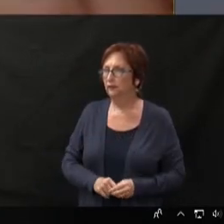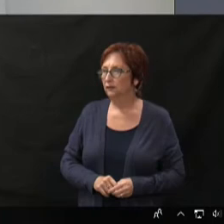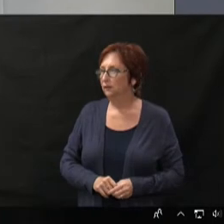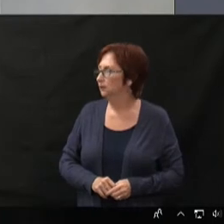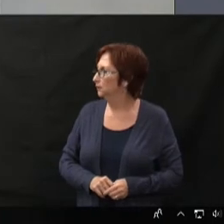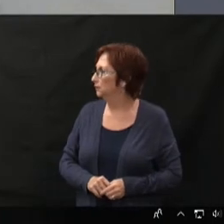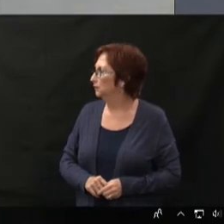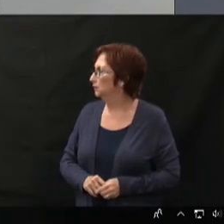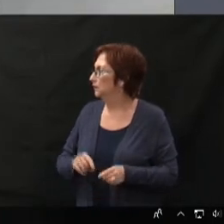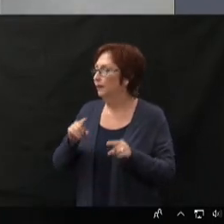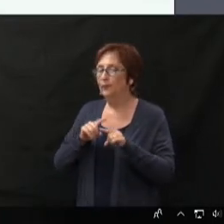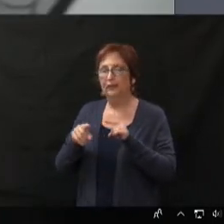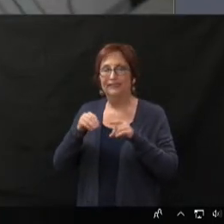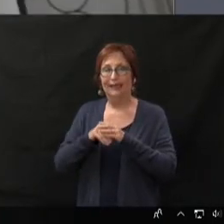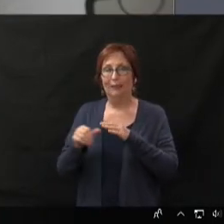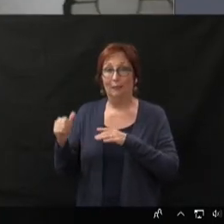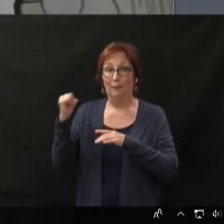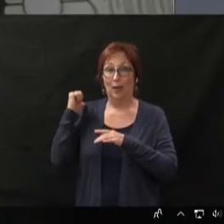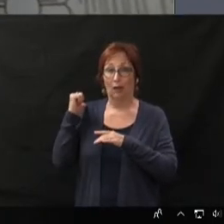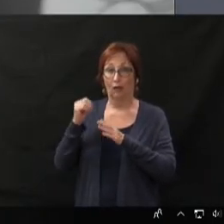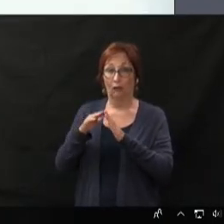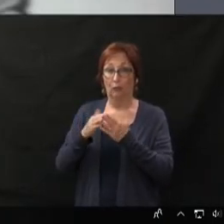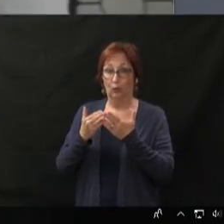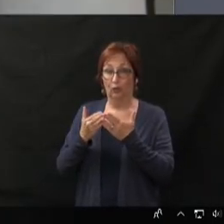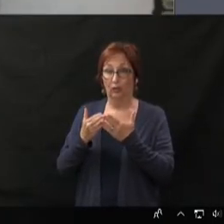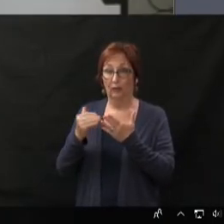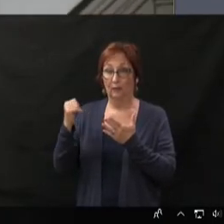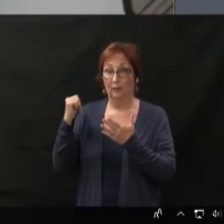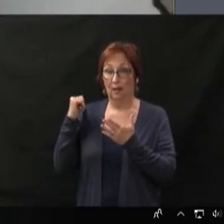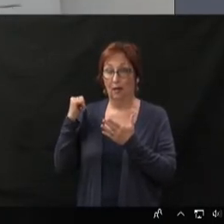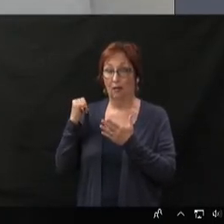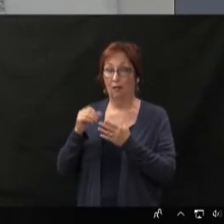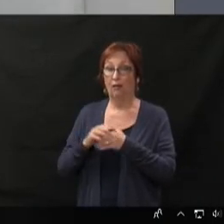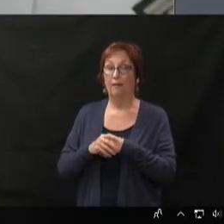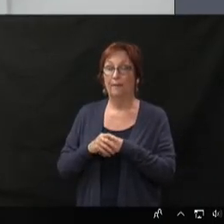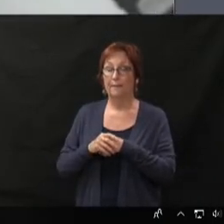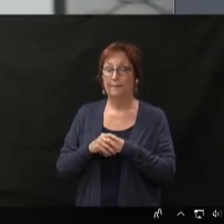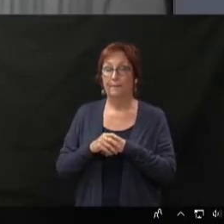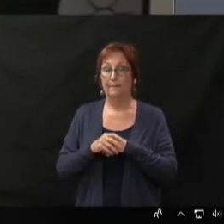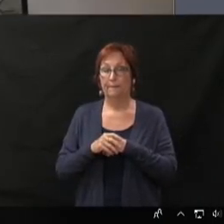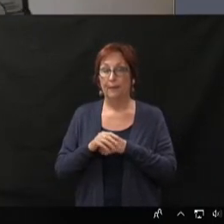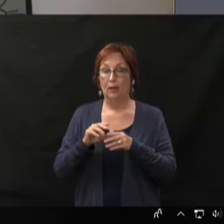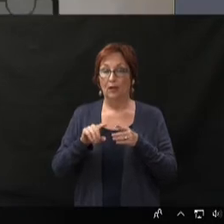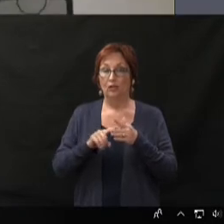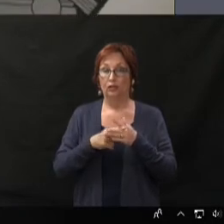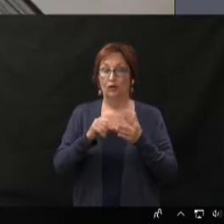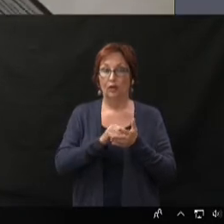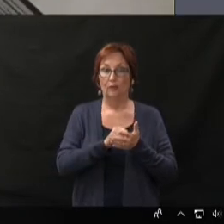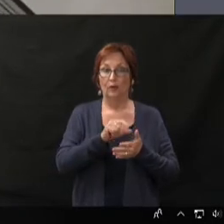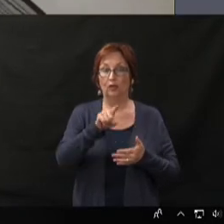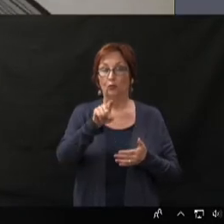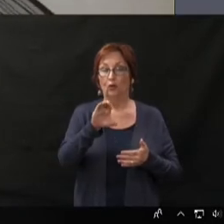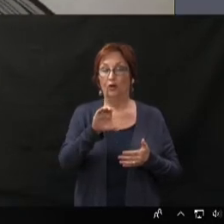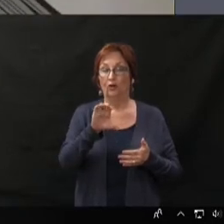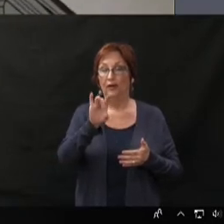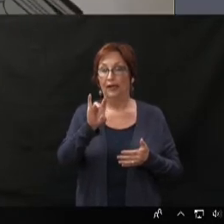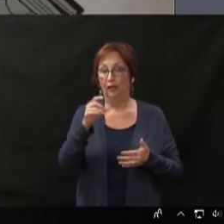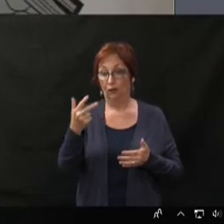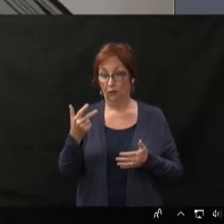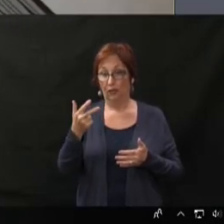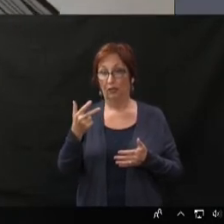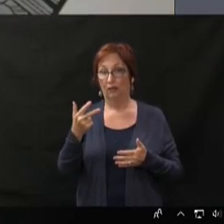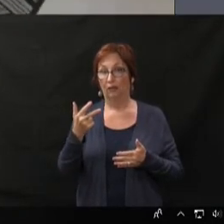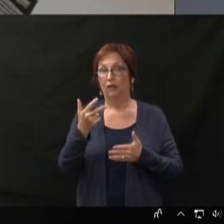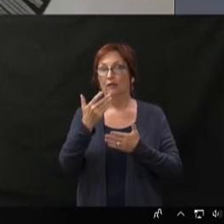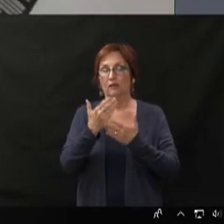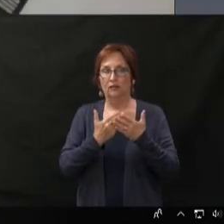but in the back of this book, starting on page 183, they have